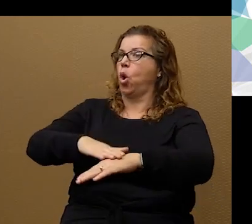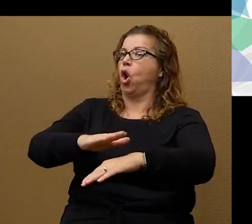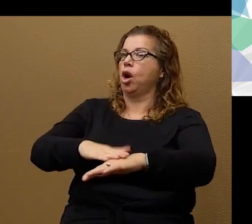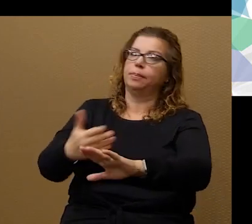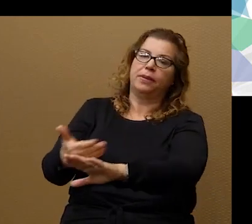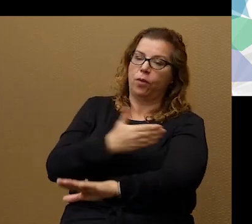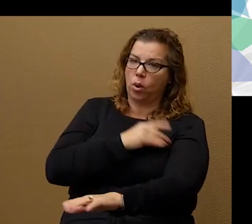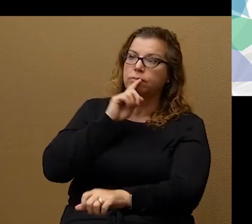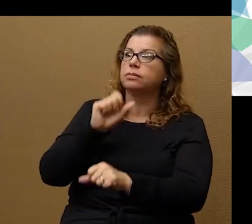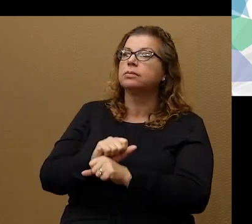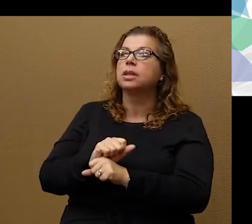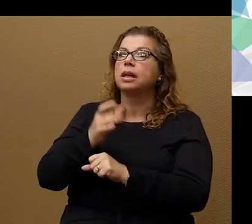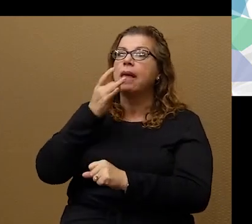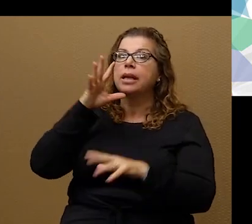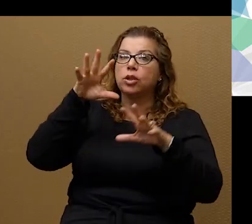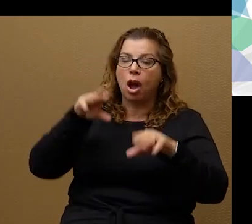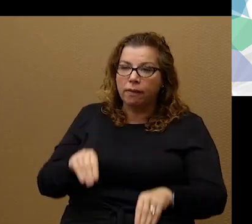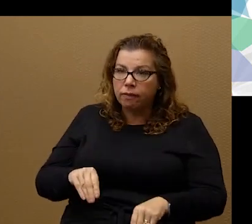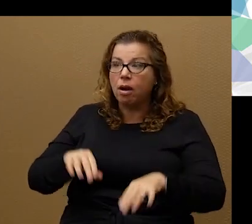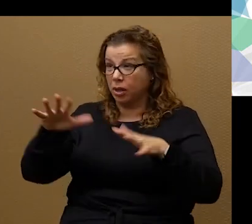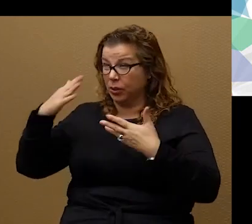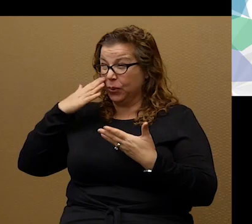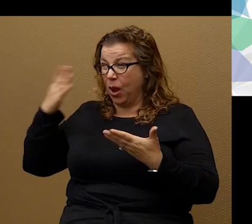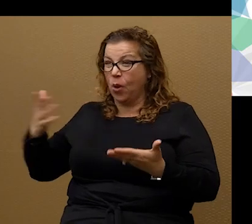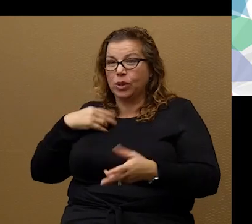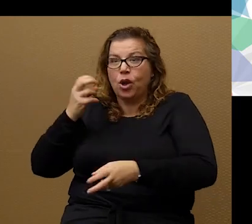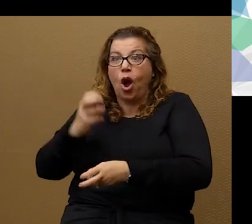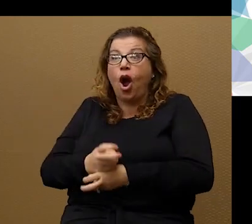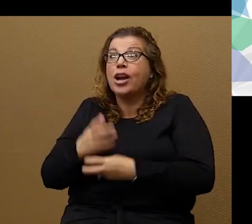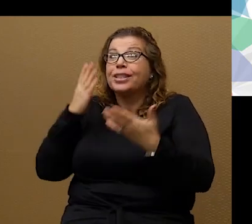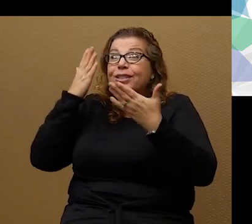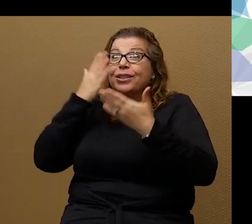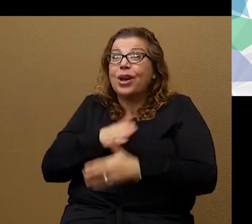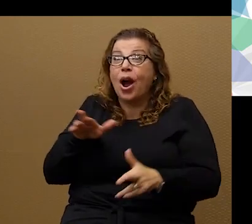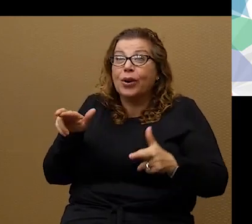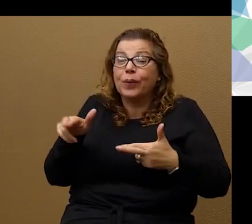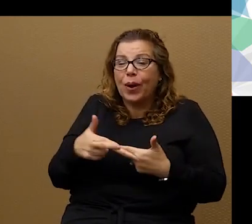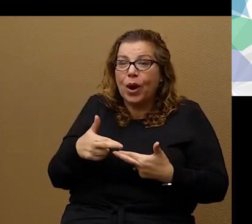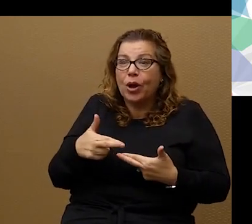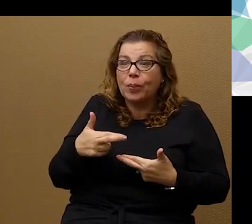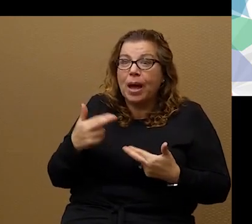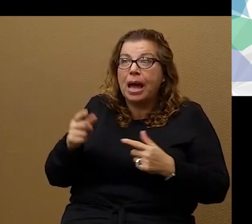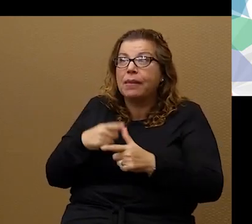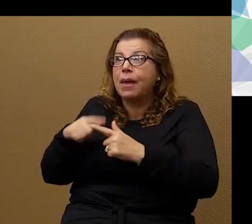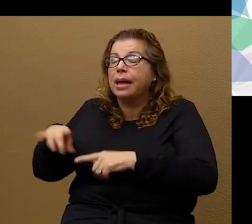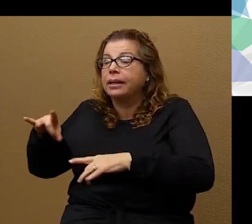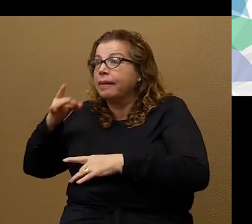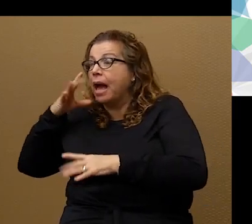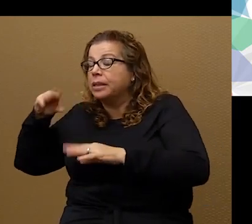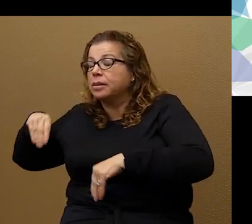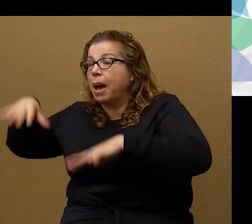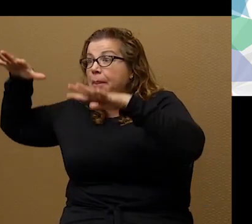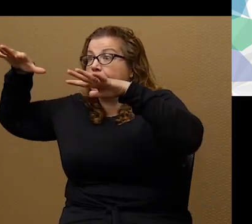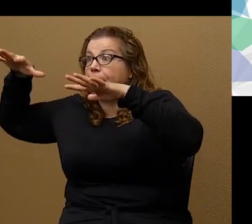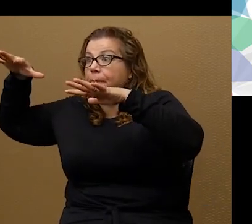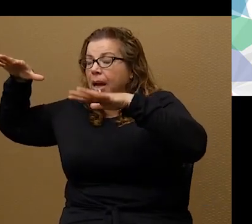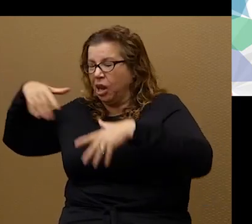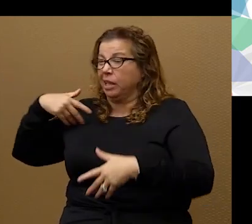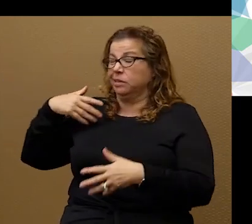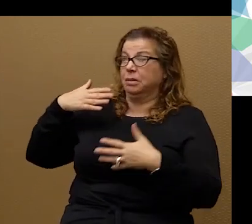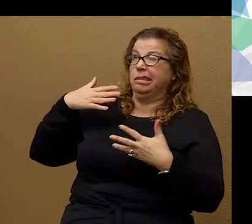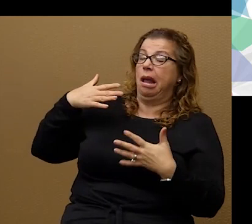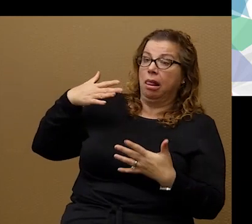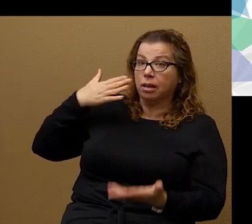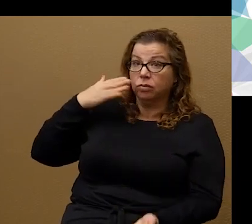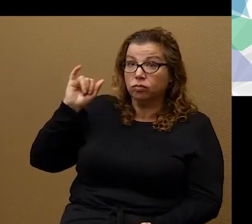now. For us, it's hard when we go from a dark room and then all of a sudden we turn on the lights. So think about a child who is hypersensitive. This